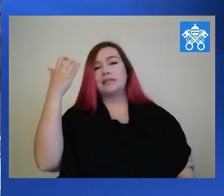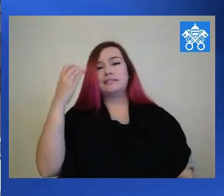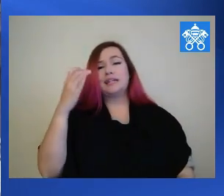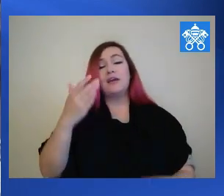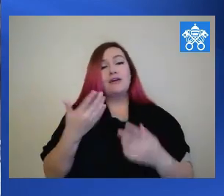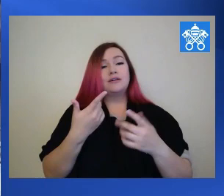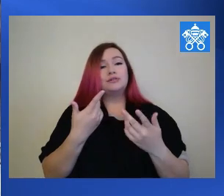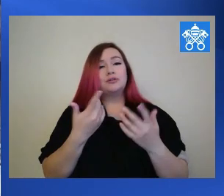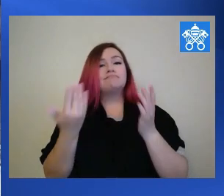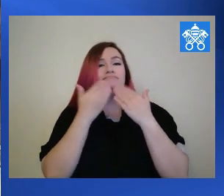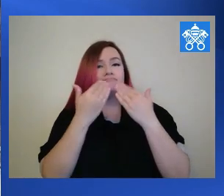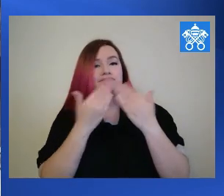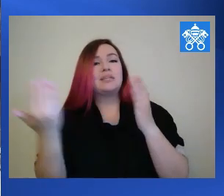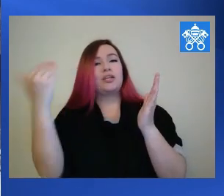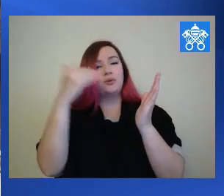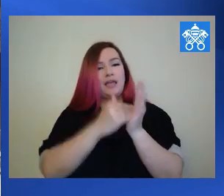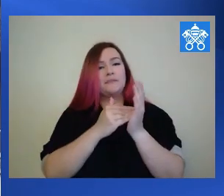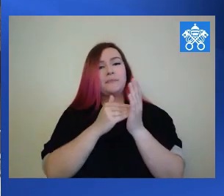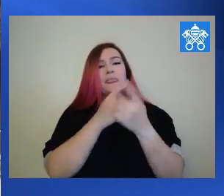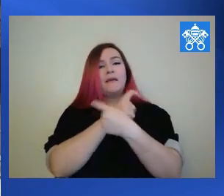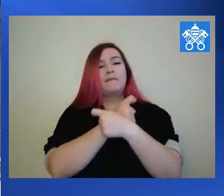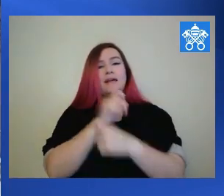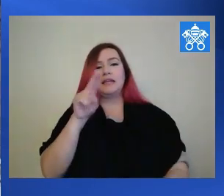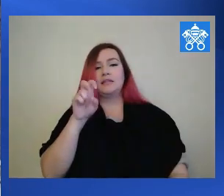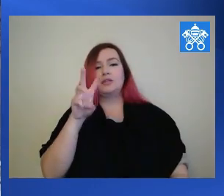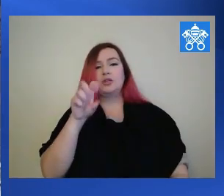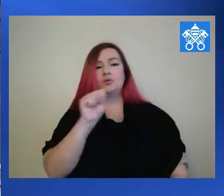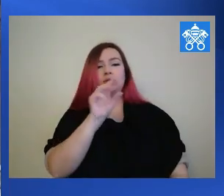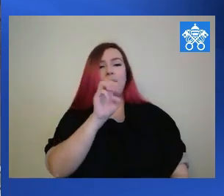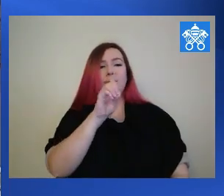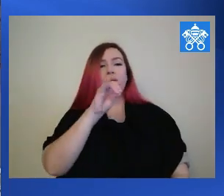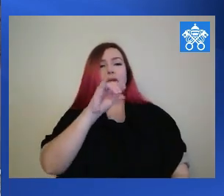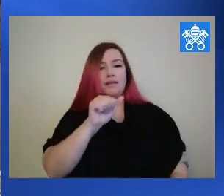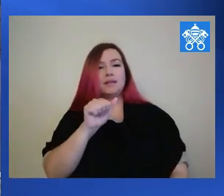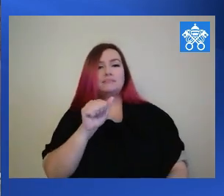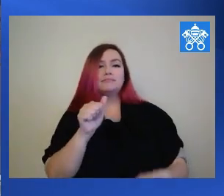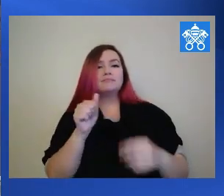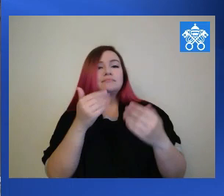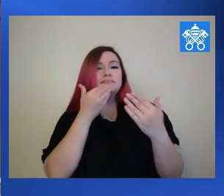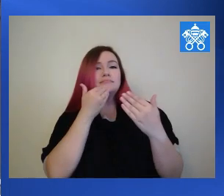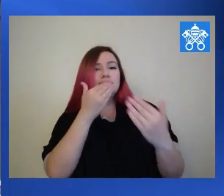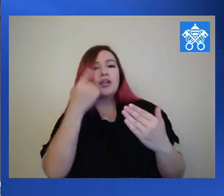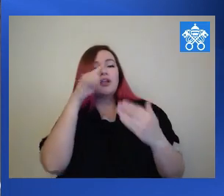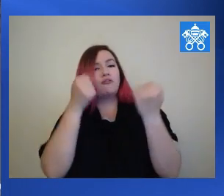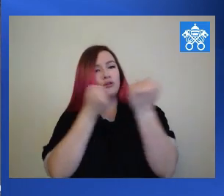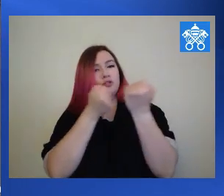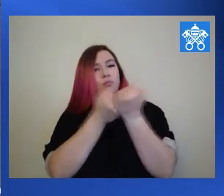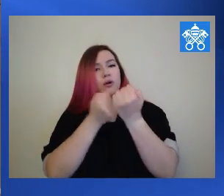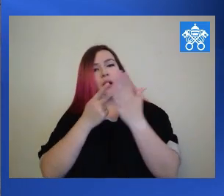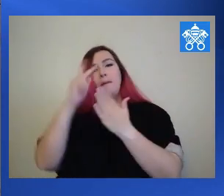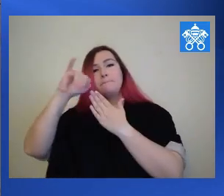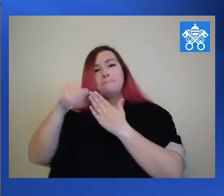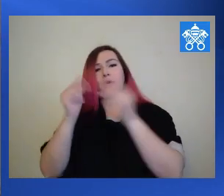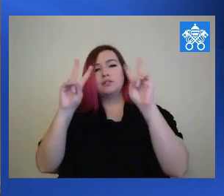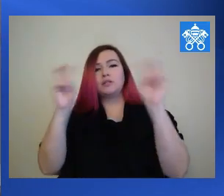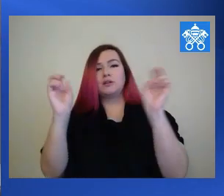of Vatican Media, I'd like to thank the production staff here in studio. We have Father Felipe Herrera, our coordinator, and Gustavo Messina,